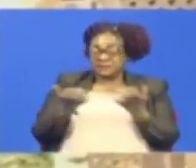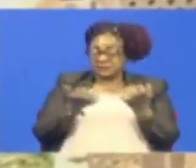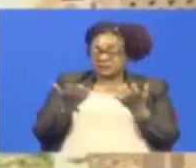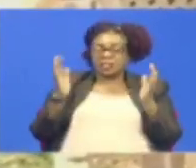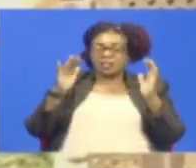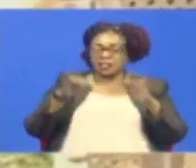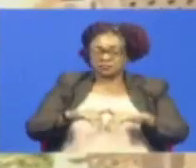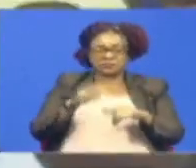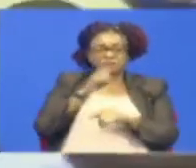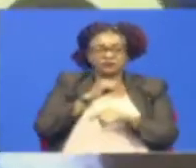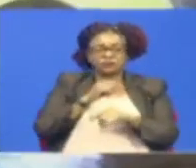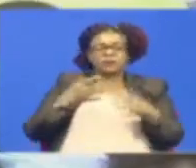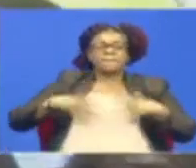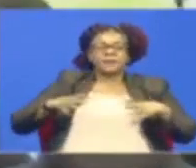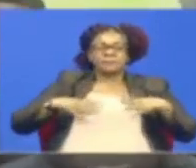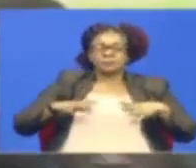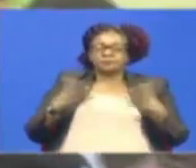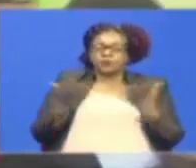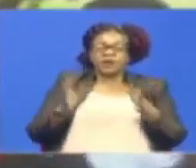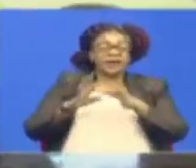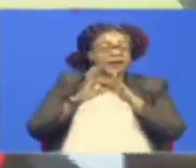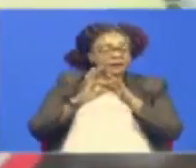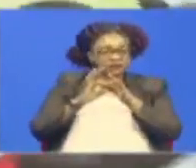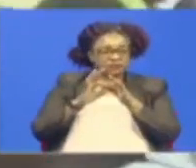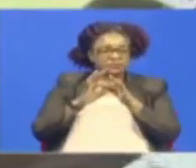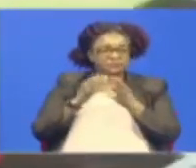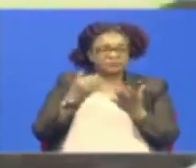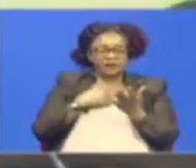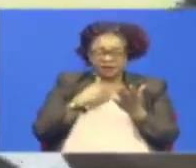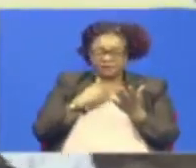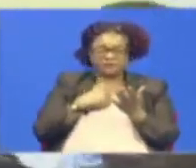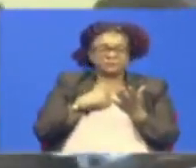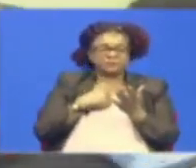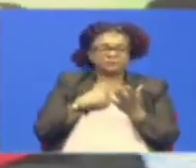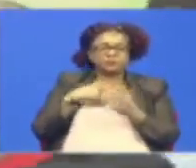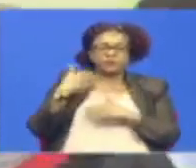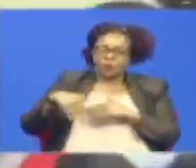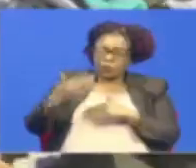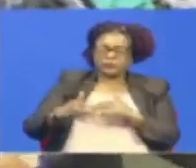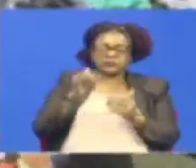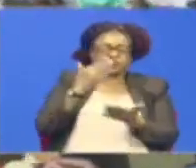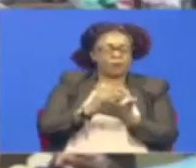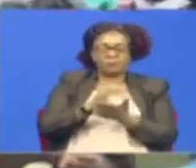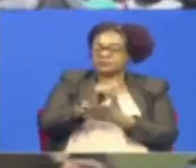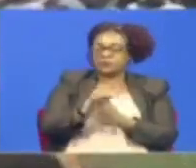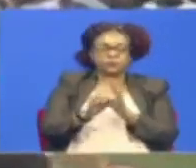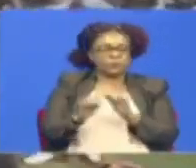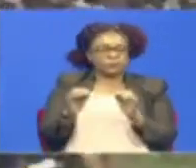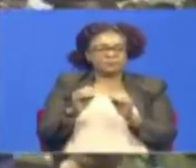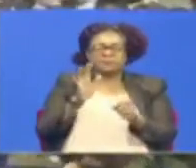tied, the people in whom the culture has been instilled will not let the ropes of their wrists stop them. Many